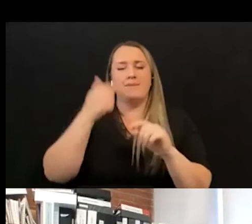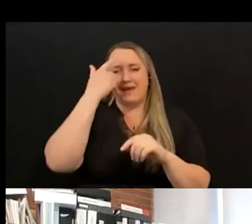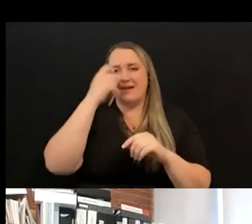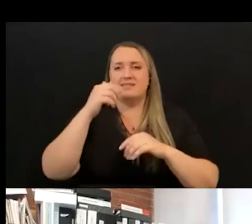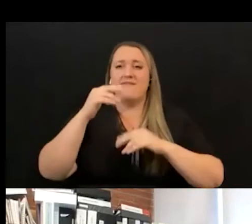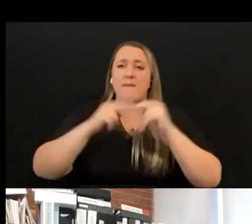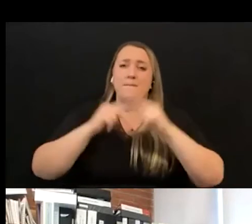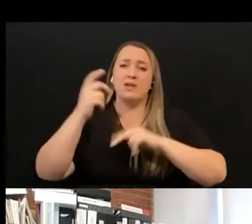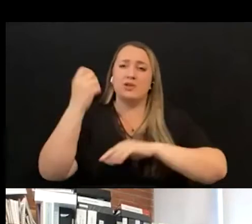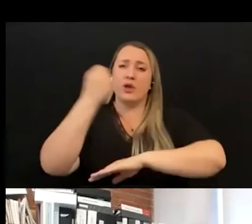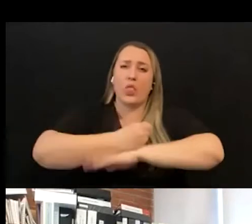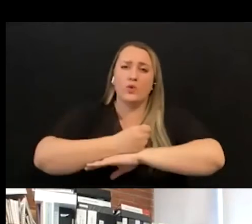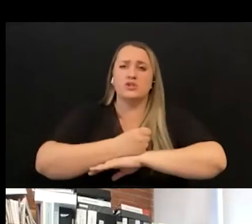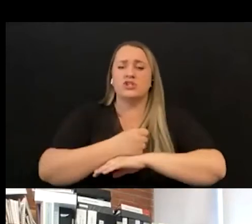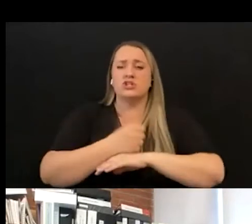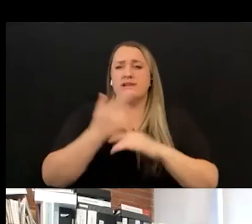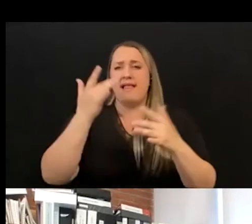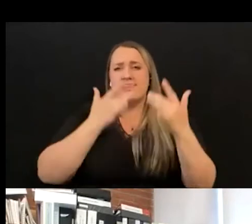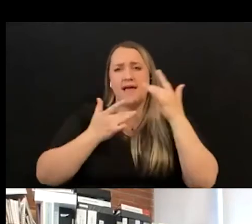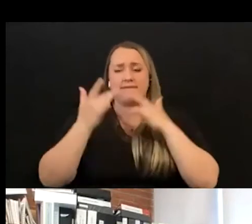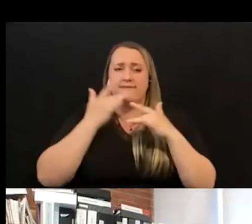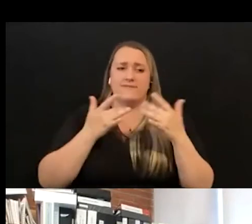and lack of